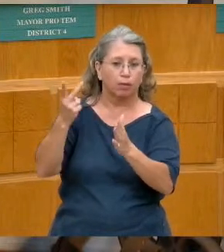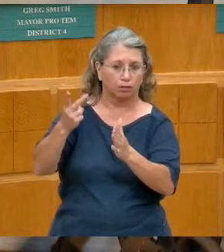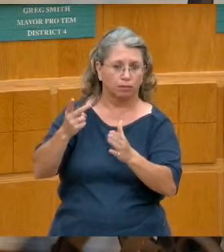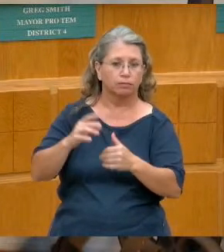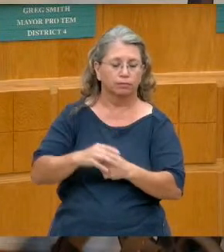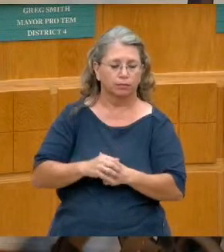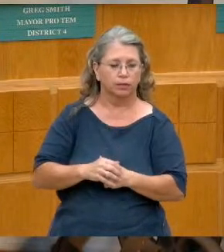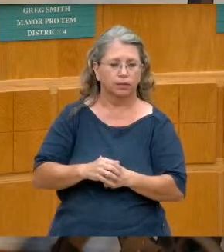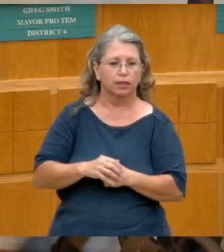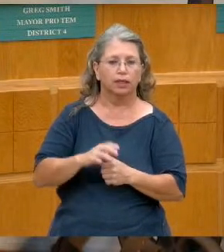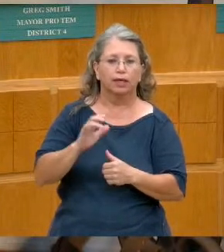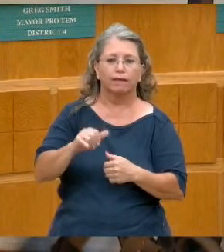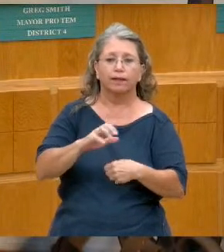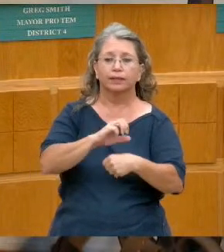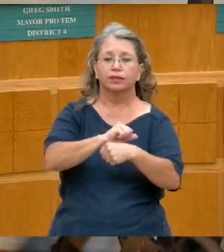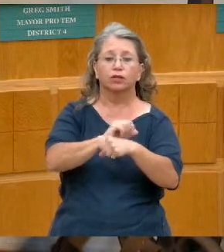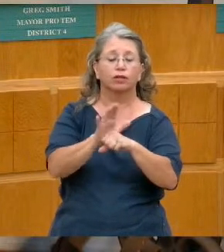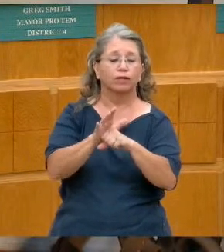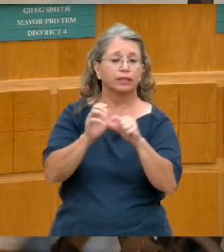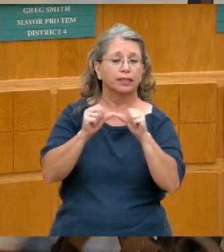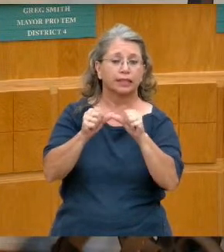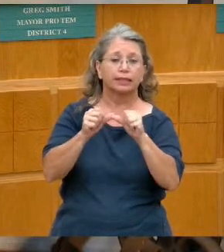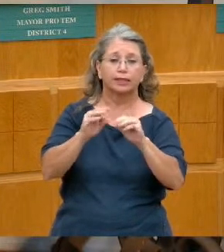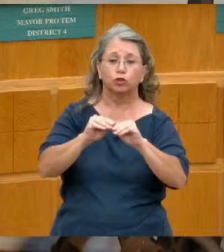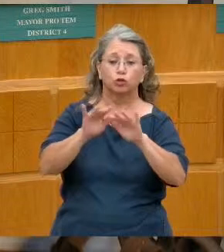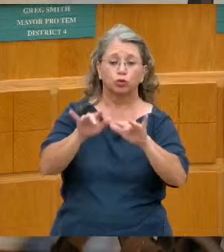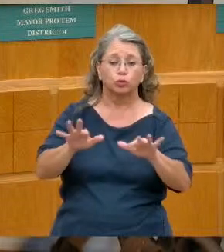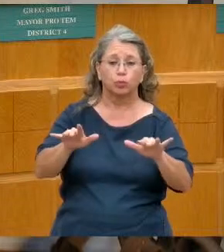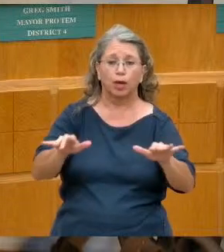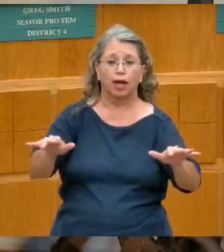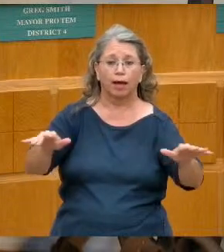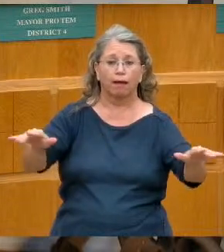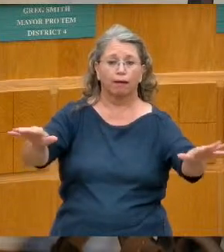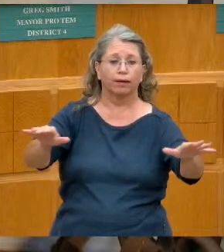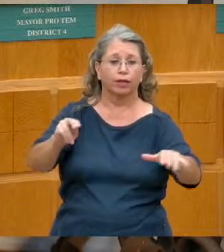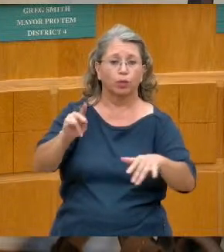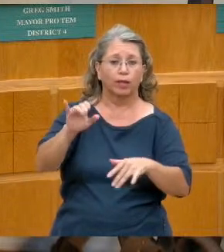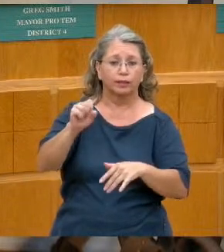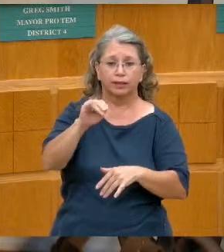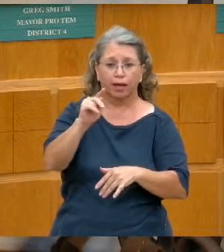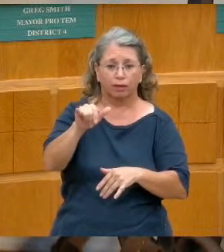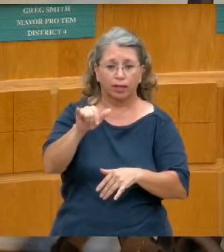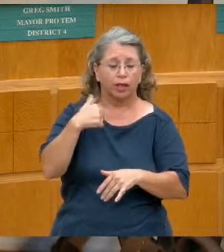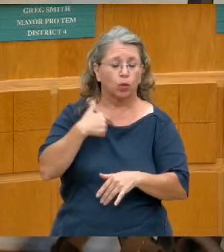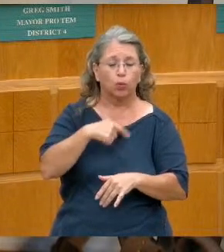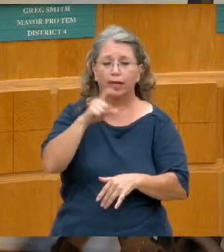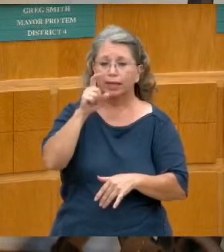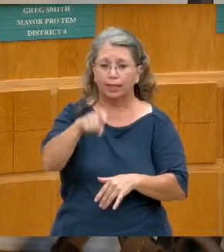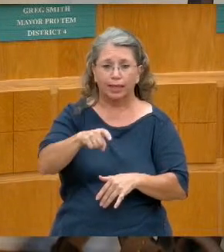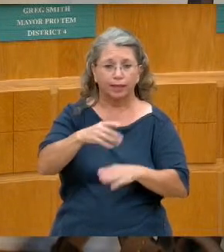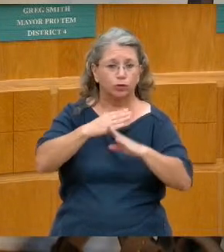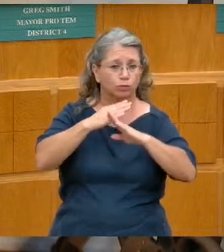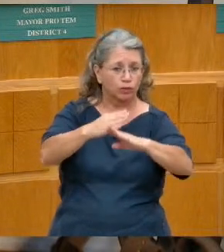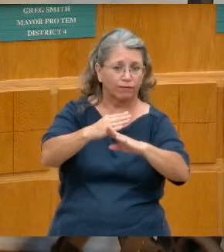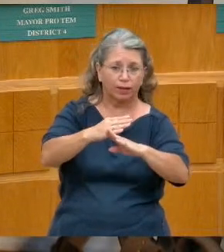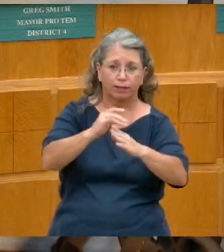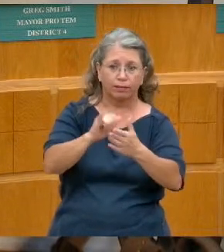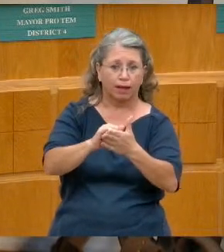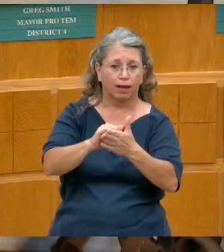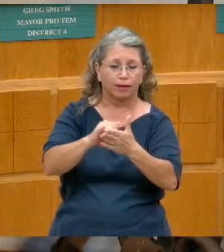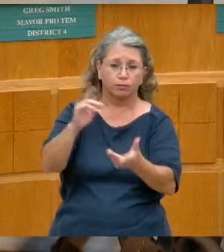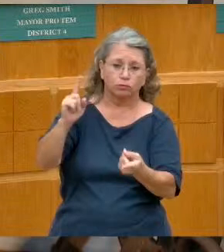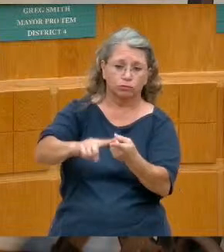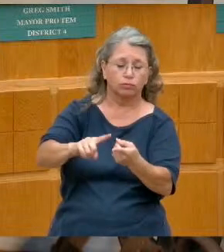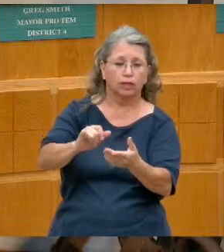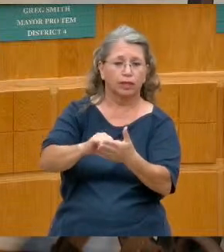This coronavirus continues to spread in Nueces County, and we need to mitigate that spread. There are things we can do